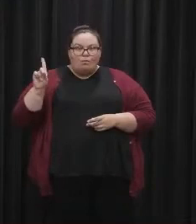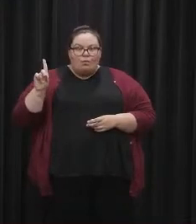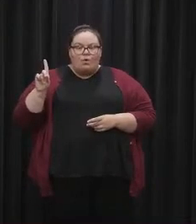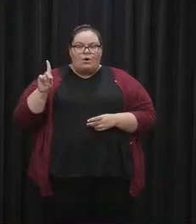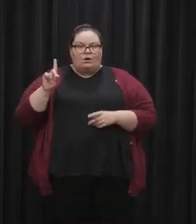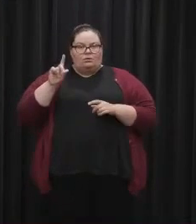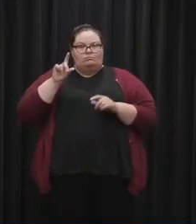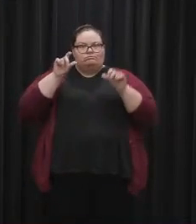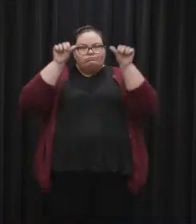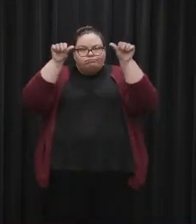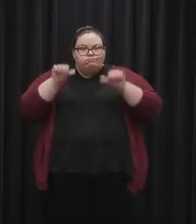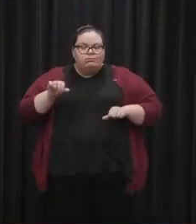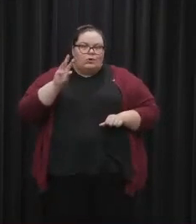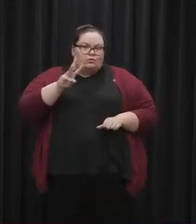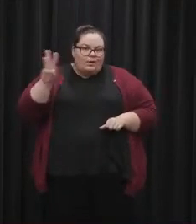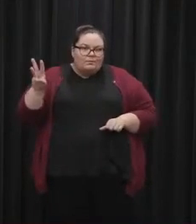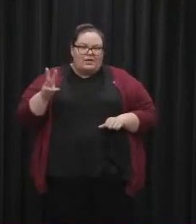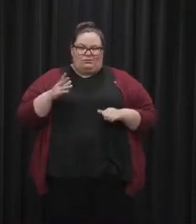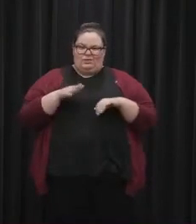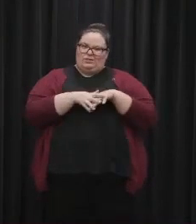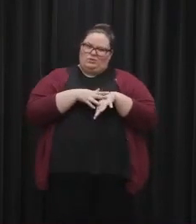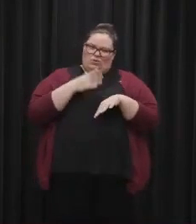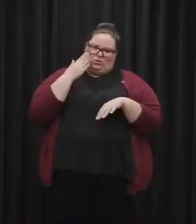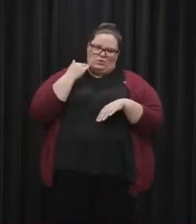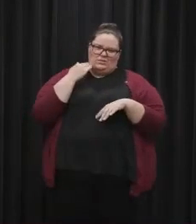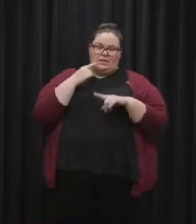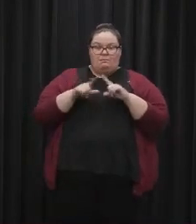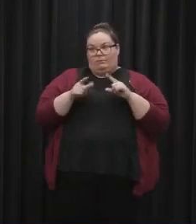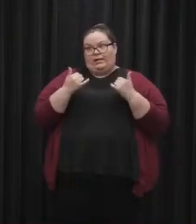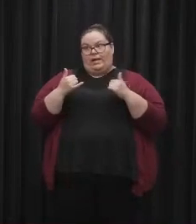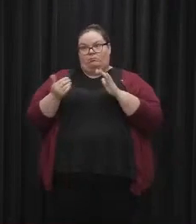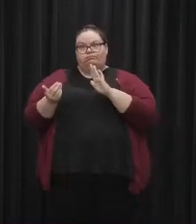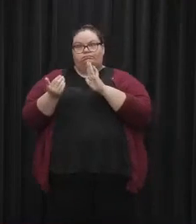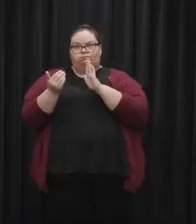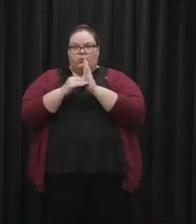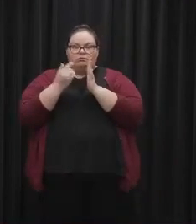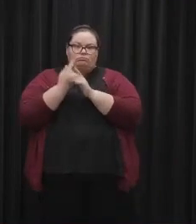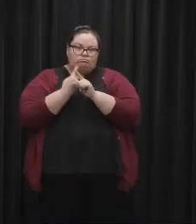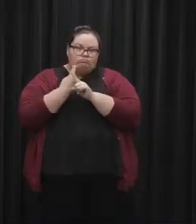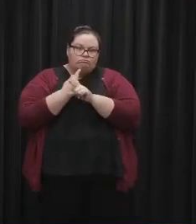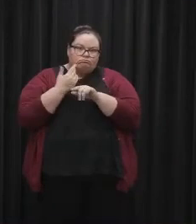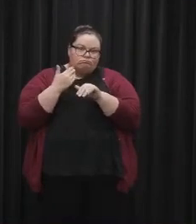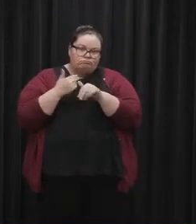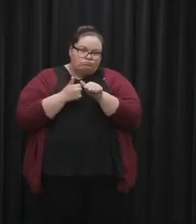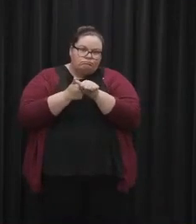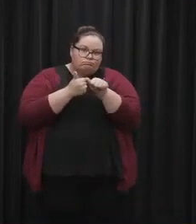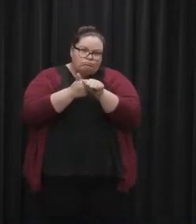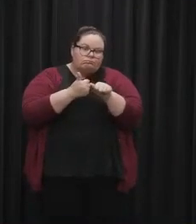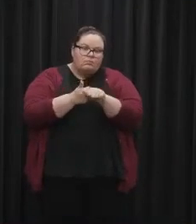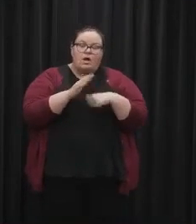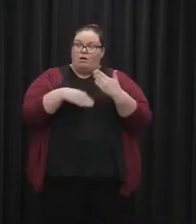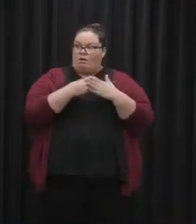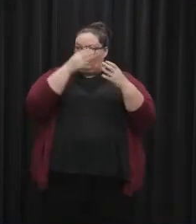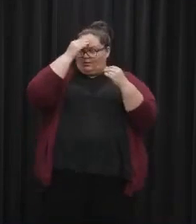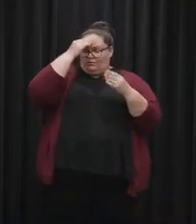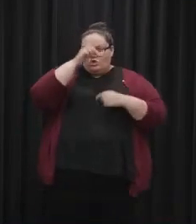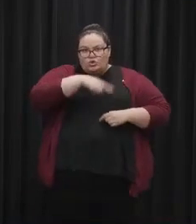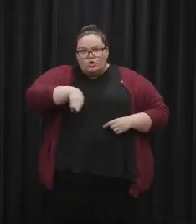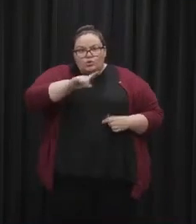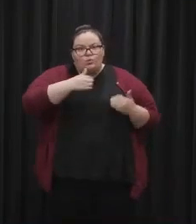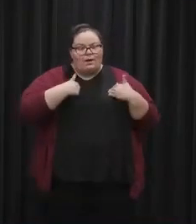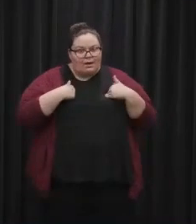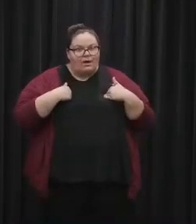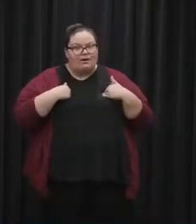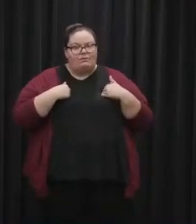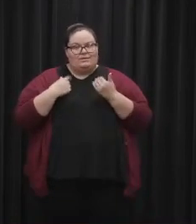up to the hourly updates that had always been expected in the spring. And we will go back to making sure that you've got every single piece of information you can